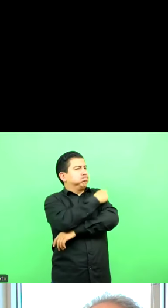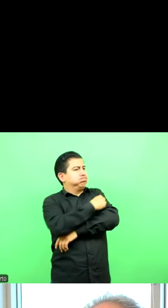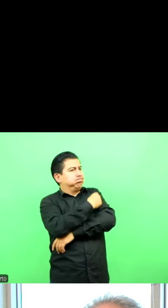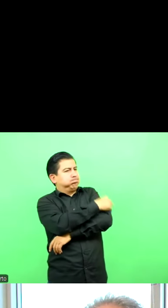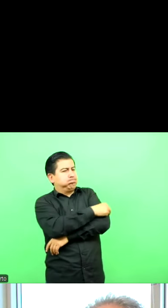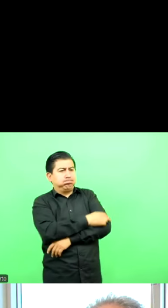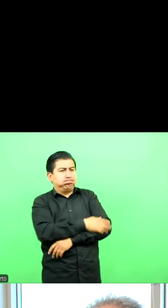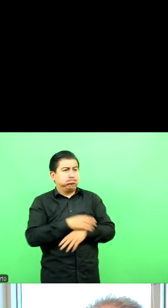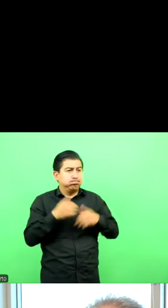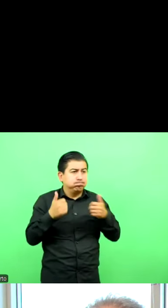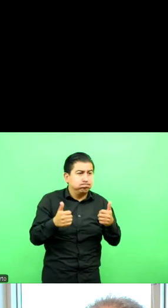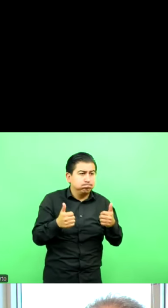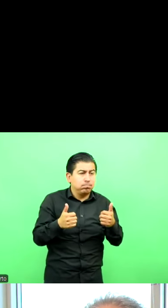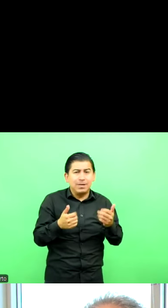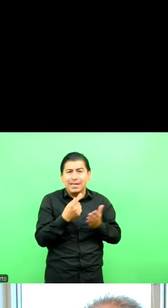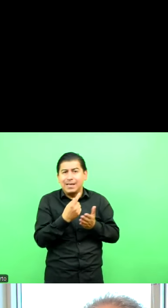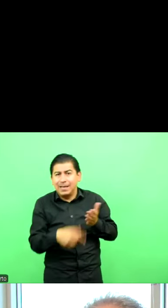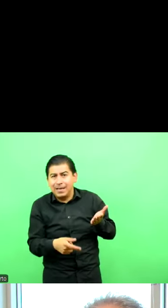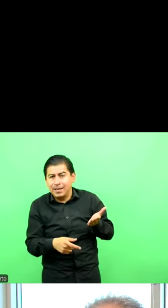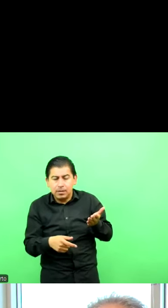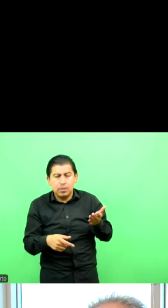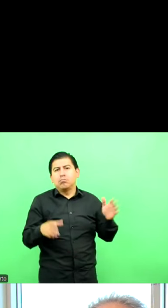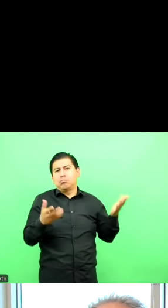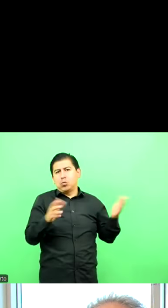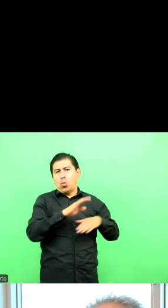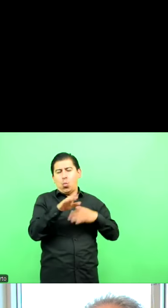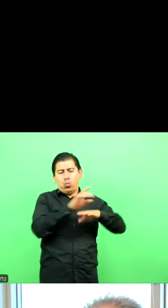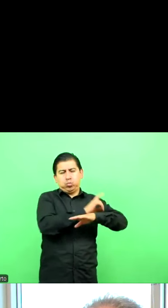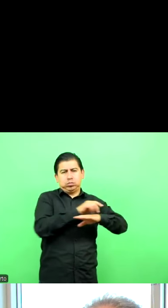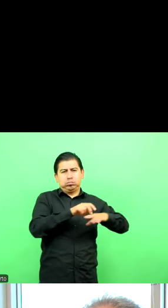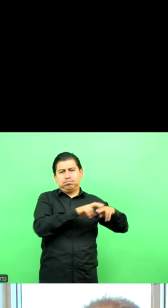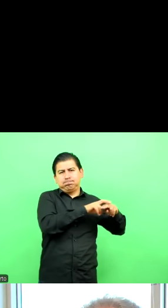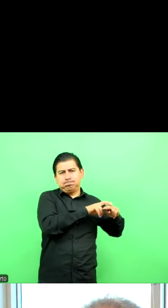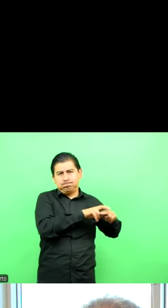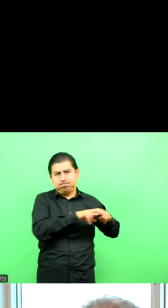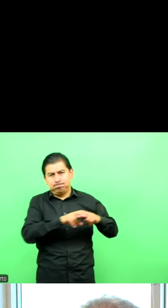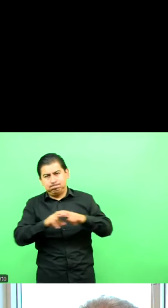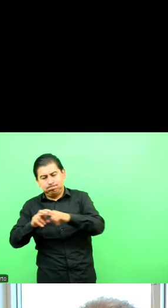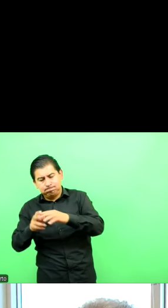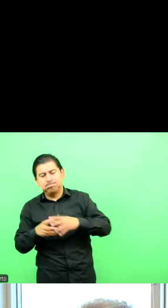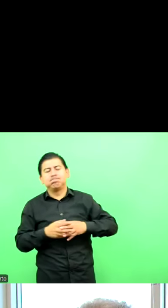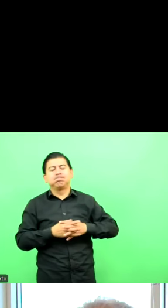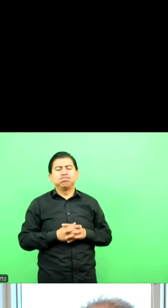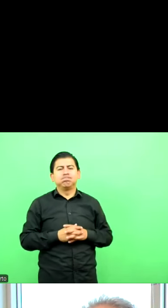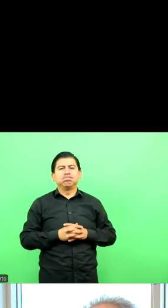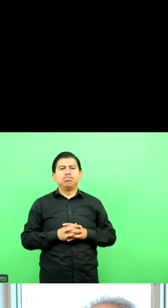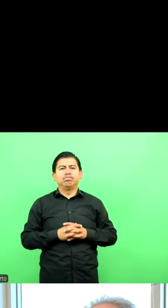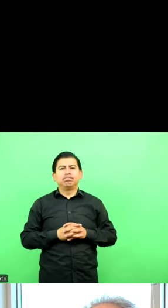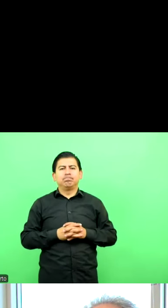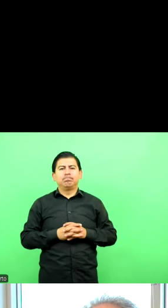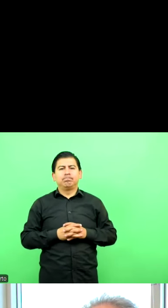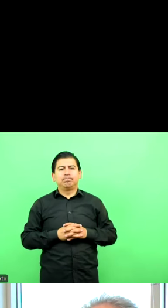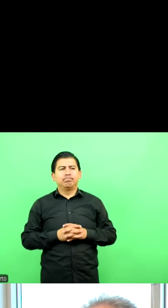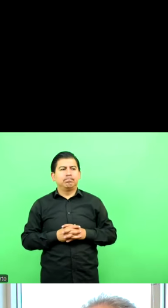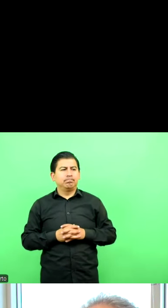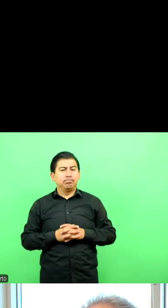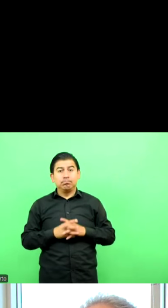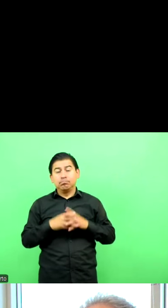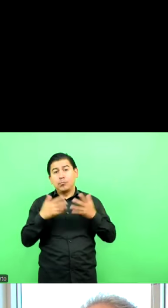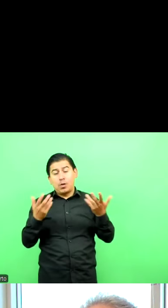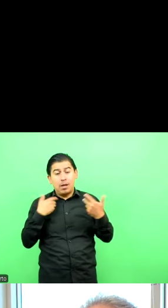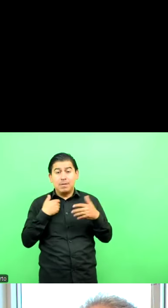and we learn from the previous one and also be prepared for the next one. In order